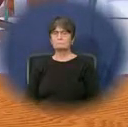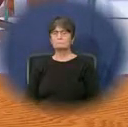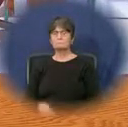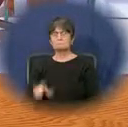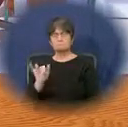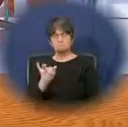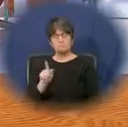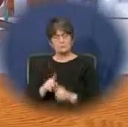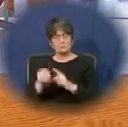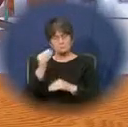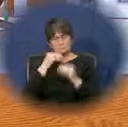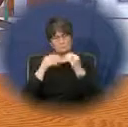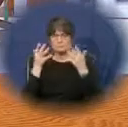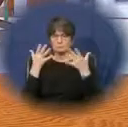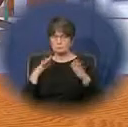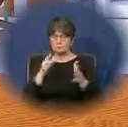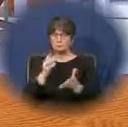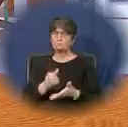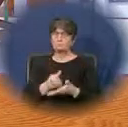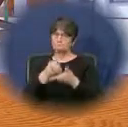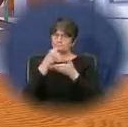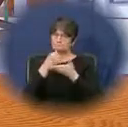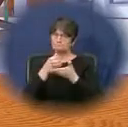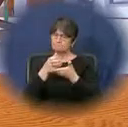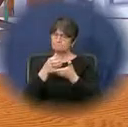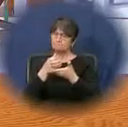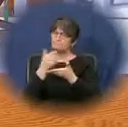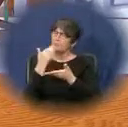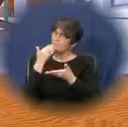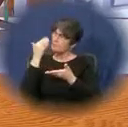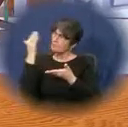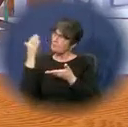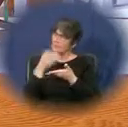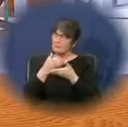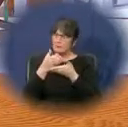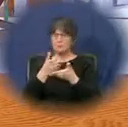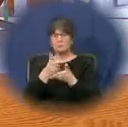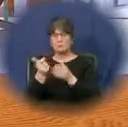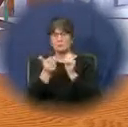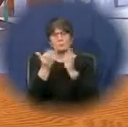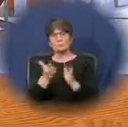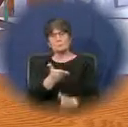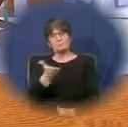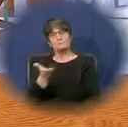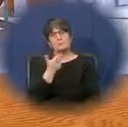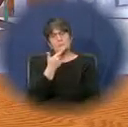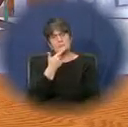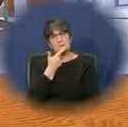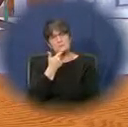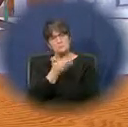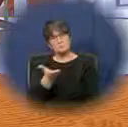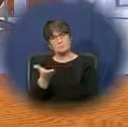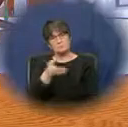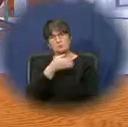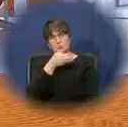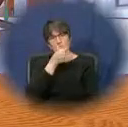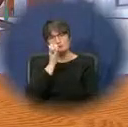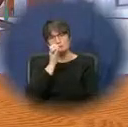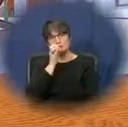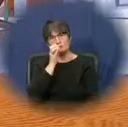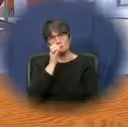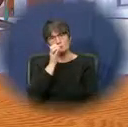In a similar way, when supper was ended, he took the chalice, and once more giving thanks, he gave it to his disciples, saying, "Take this, all of you, and drink from